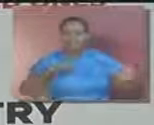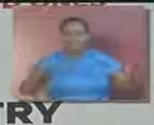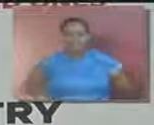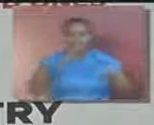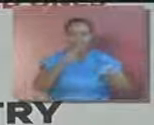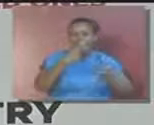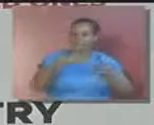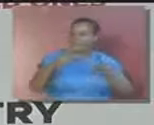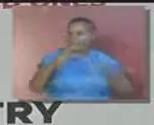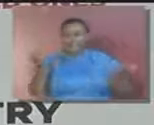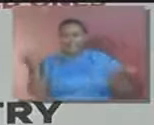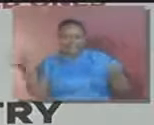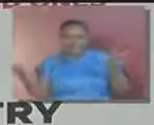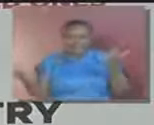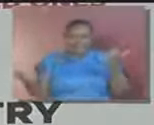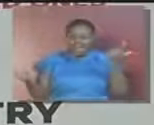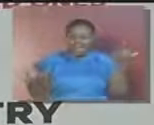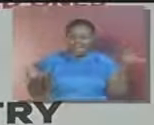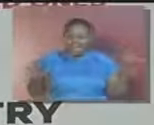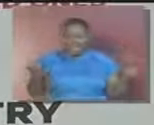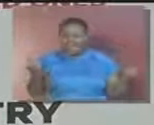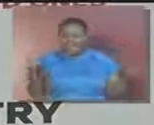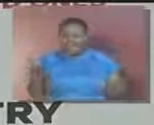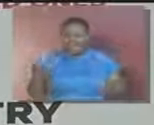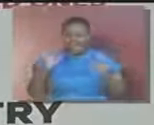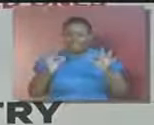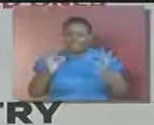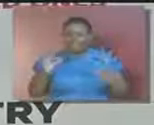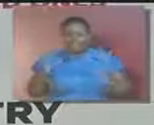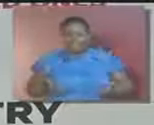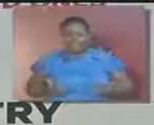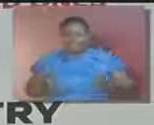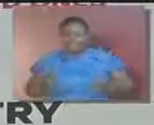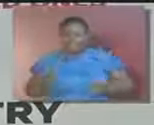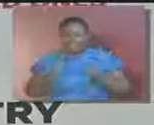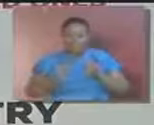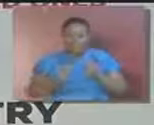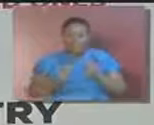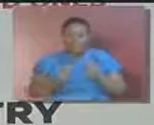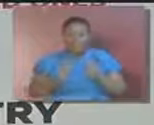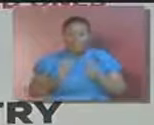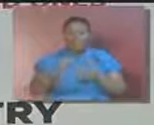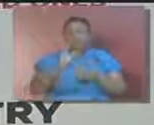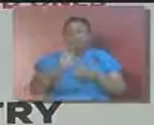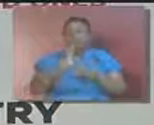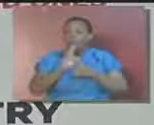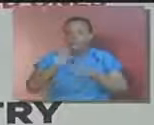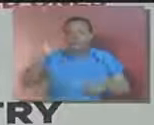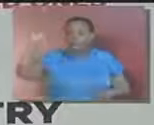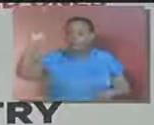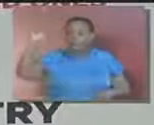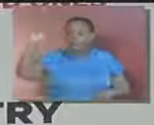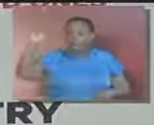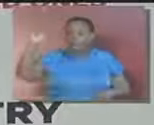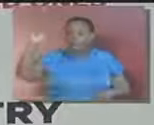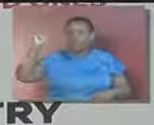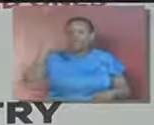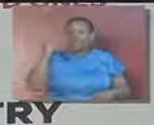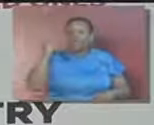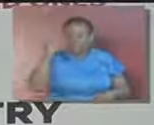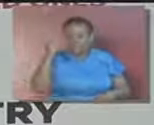Tobago, Trinidad, when you do that, you place the whole